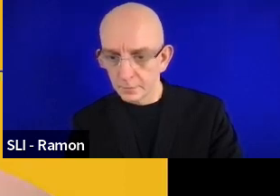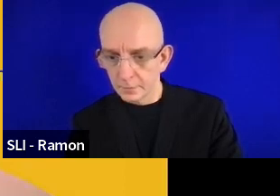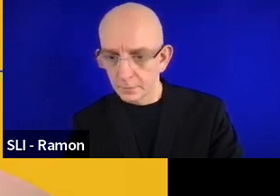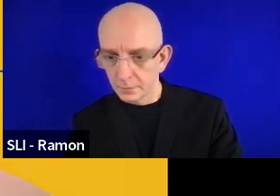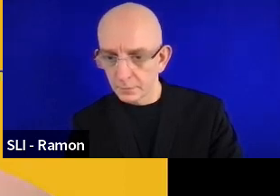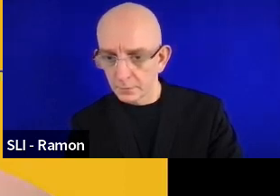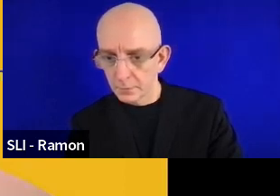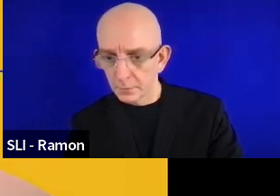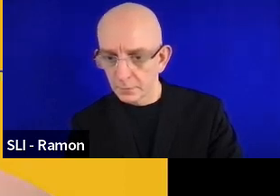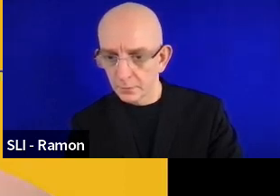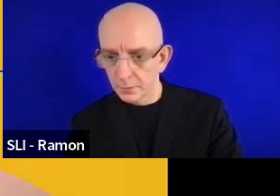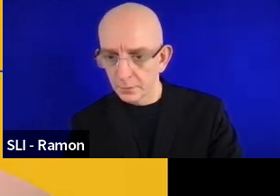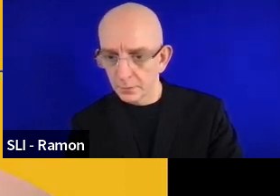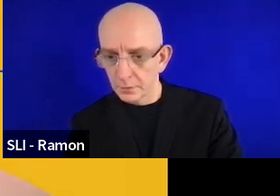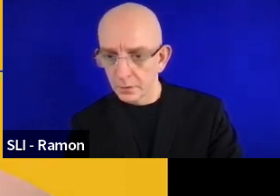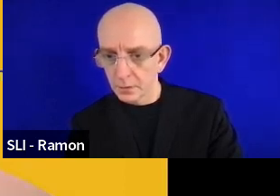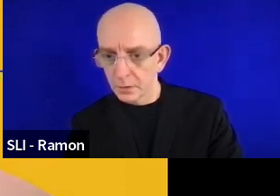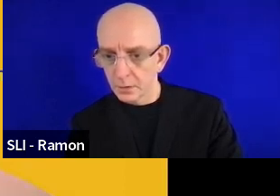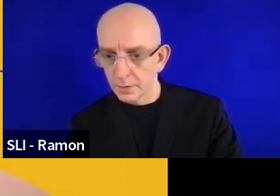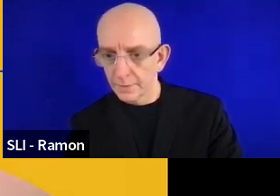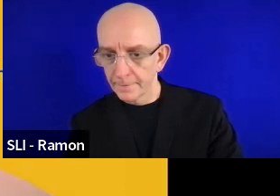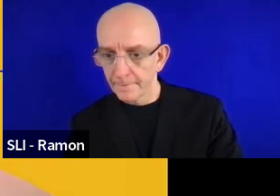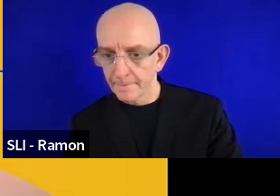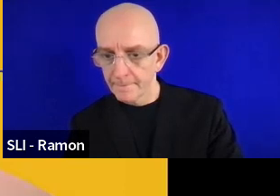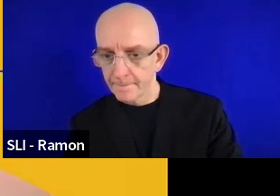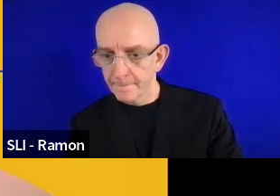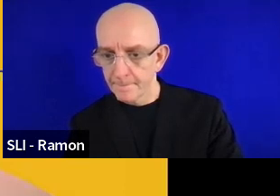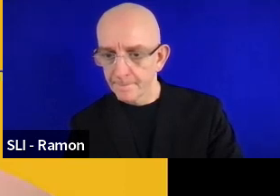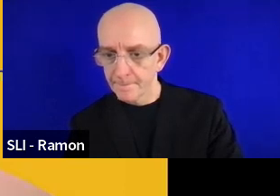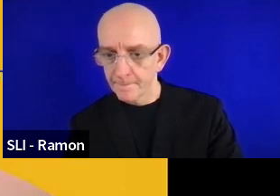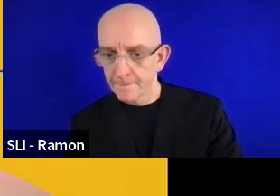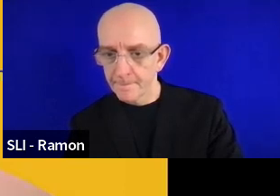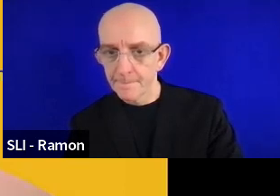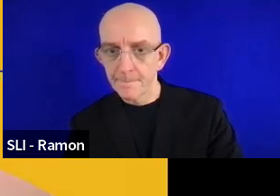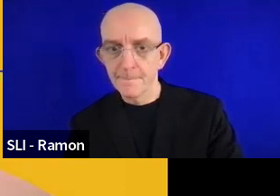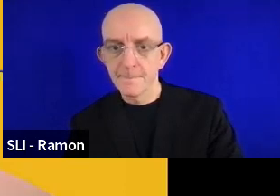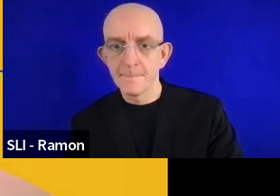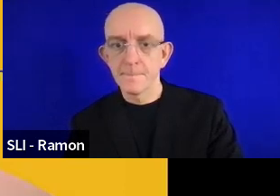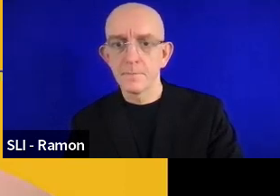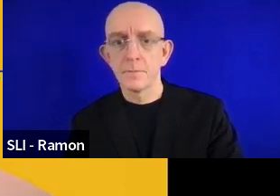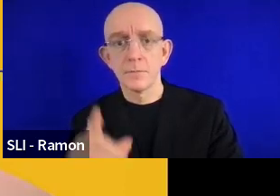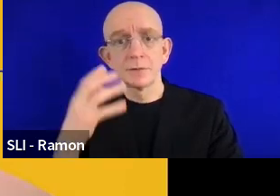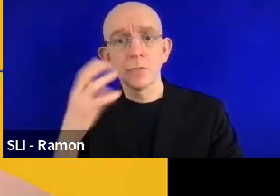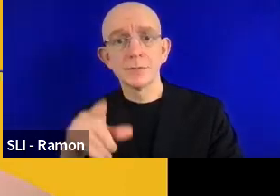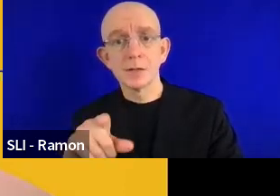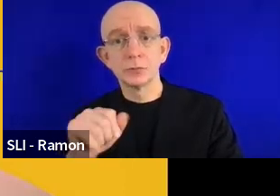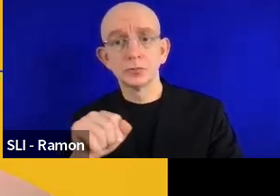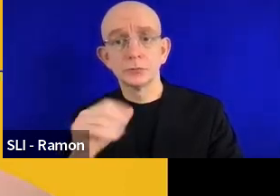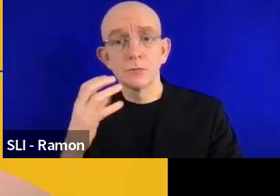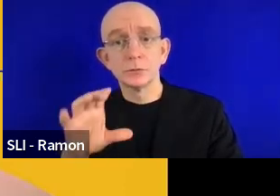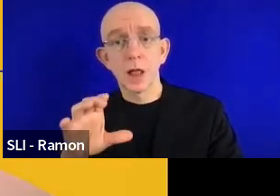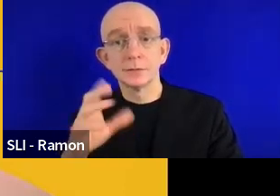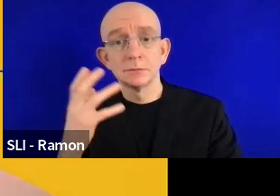In this context, I'm very pleased to moderate this session that look into solutions